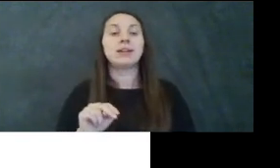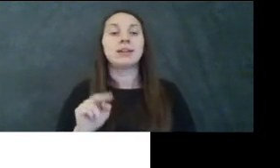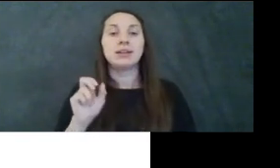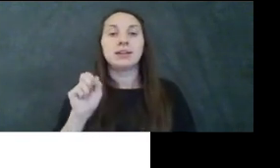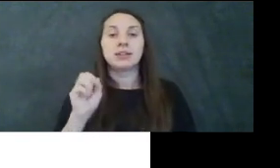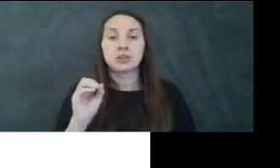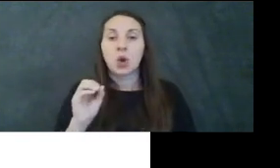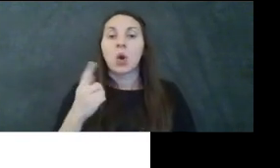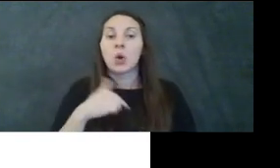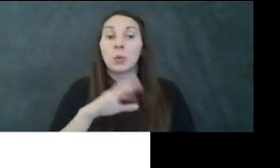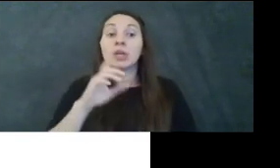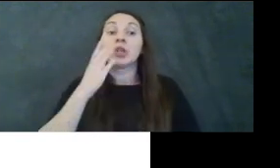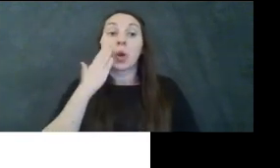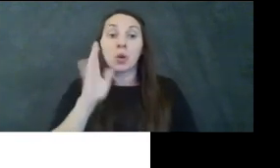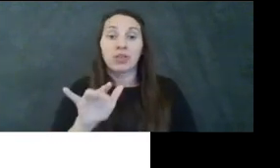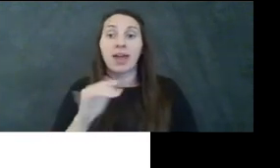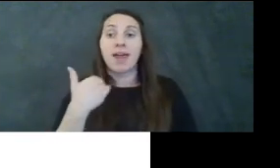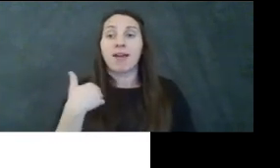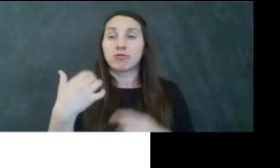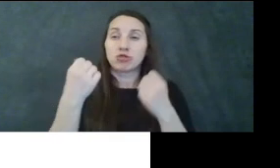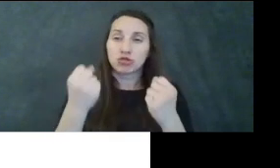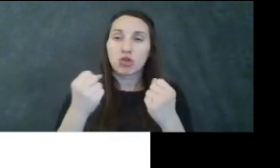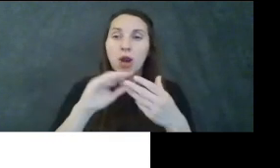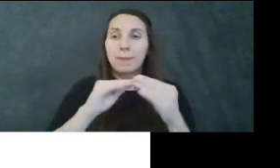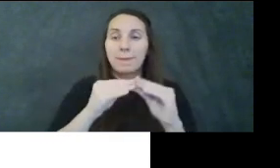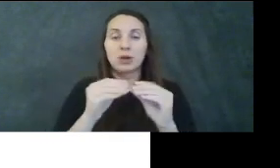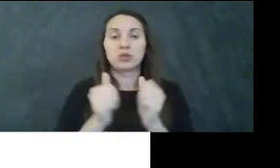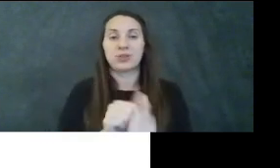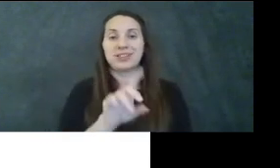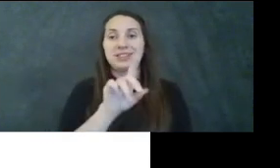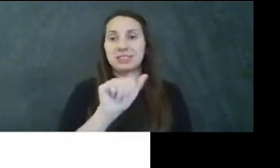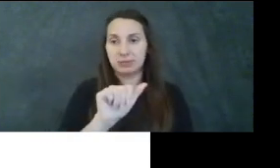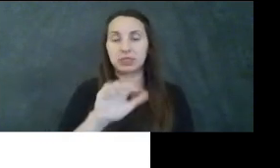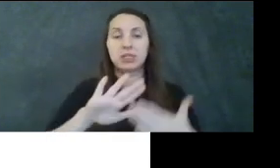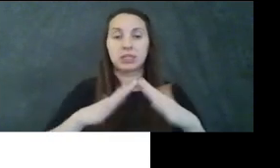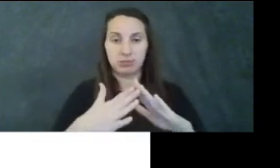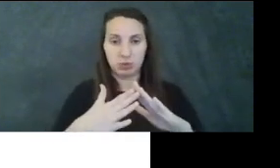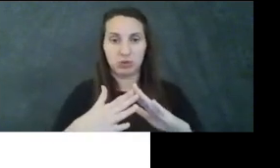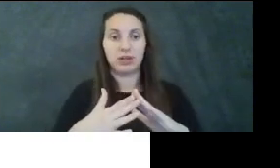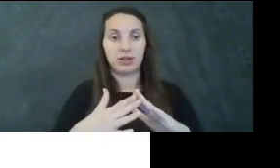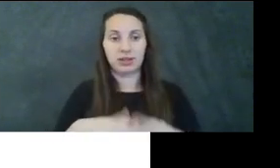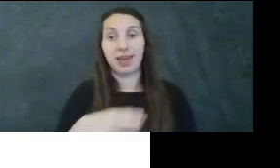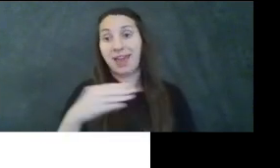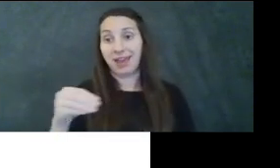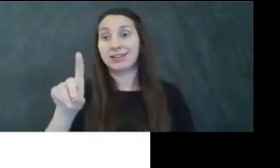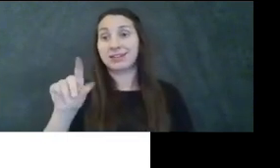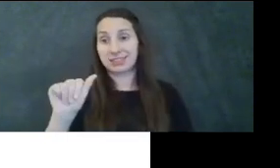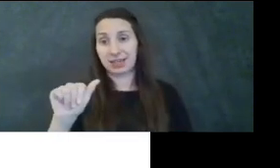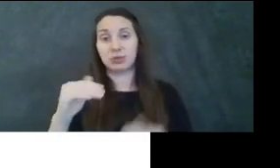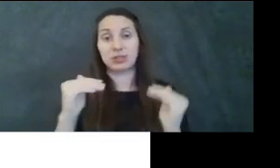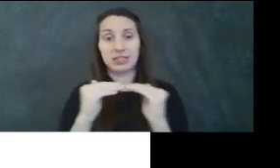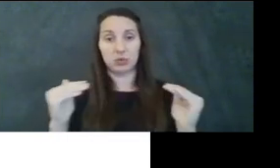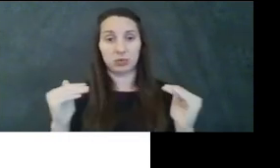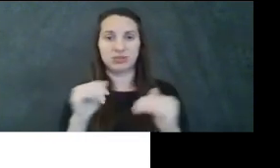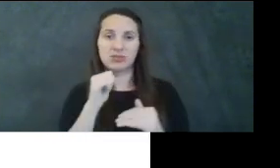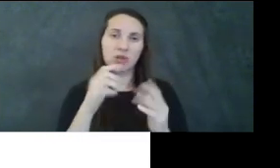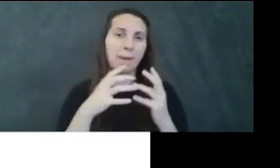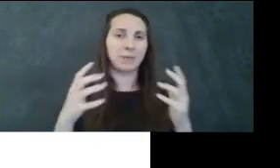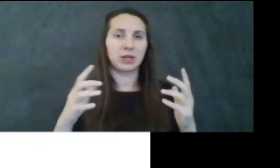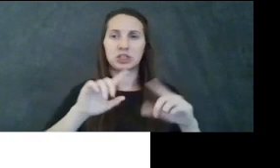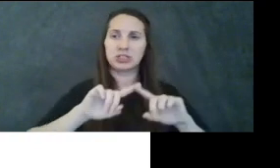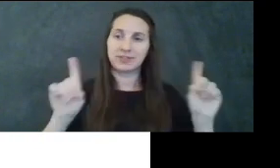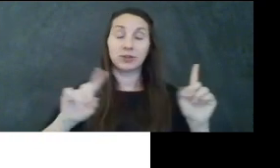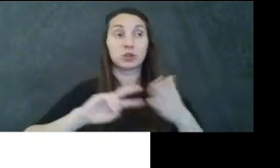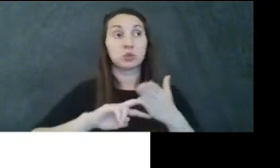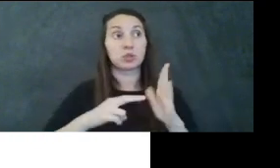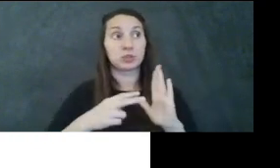amongst disabled and the disability community, equal, not much difference, which gives you some sense of what's